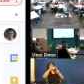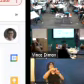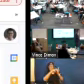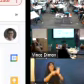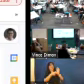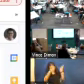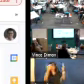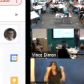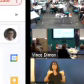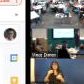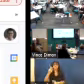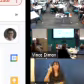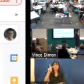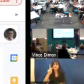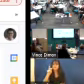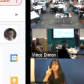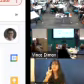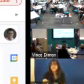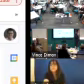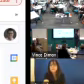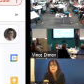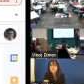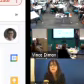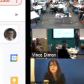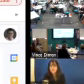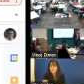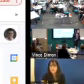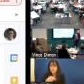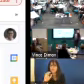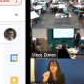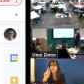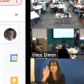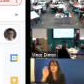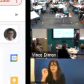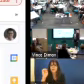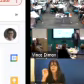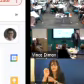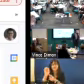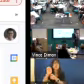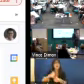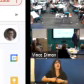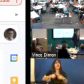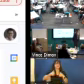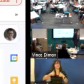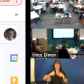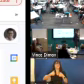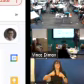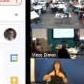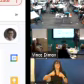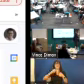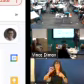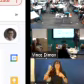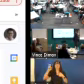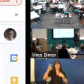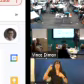Carrie, go ahead. Okay. I'm Carrie Hicks. I live in Cedar Hills in Utah County. I'm